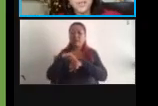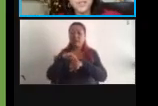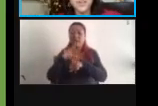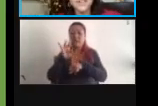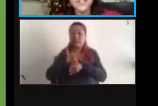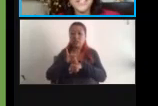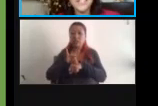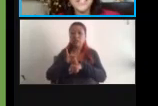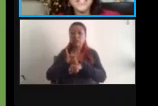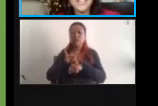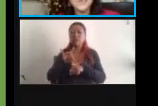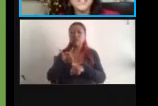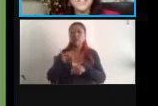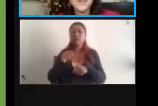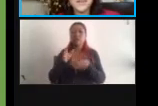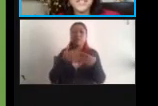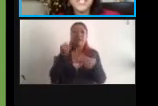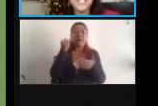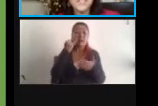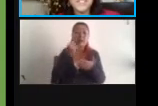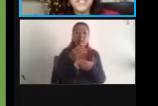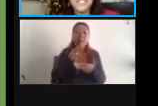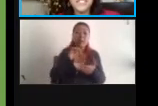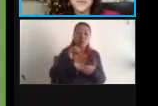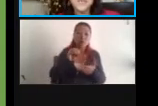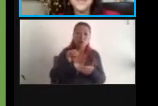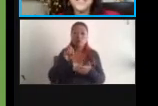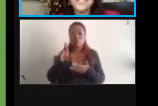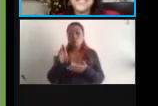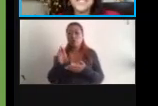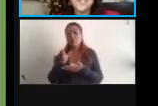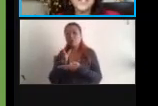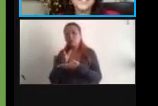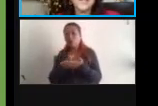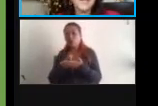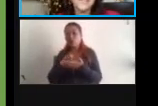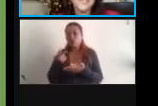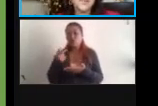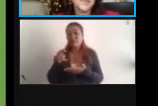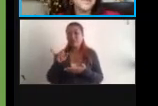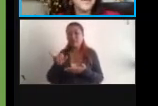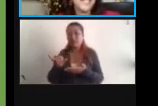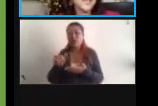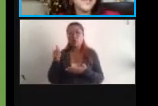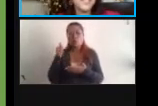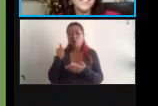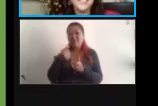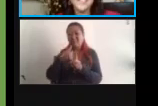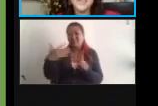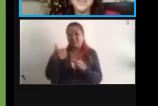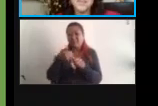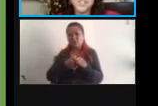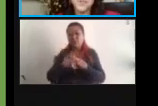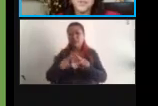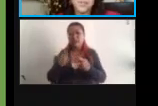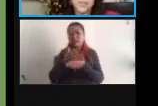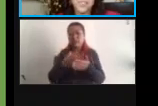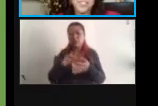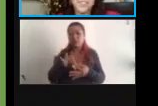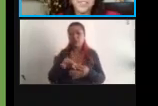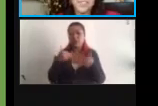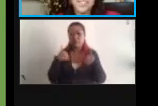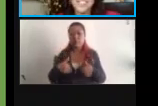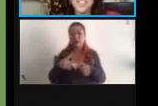or partial gravity. And I won't talk about each of these in detail, but you get a sense here that some have to do with body loading, some have to do with